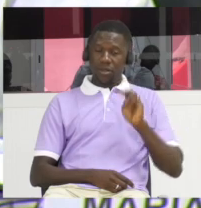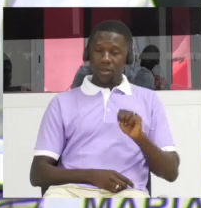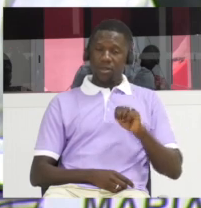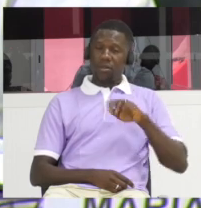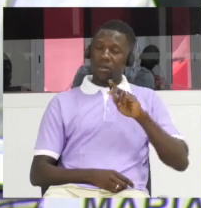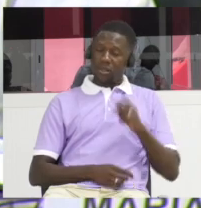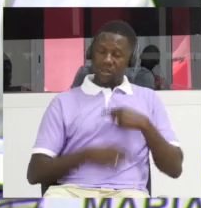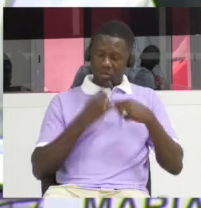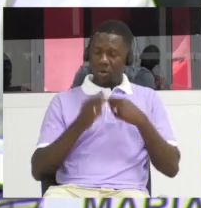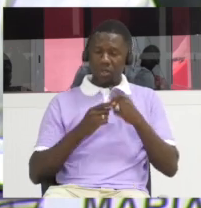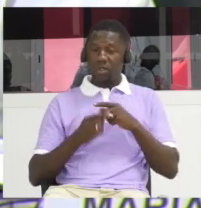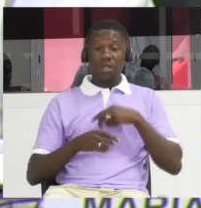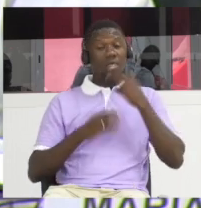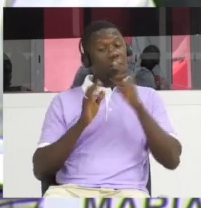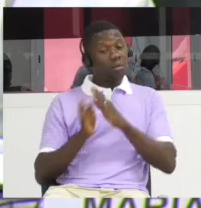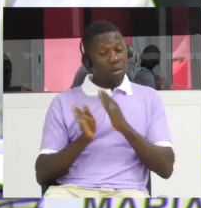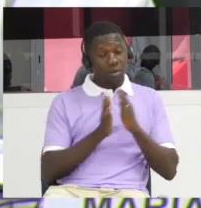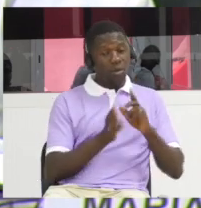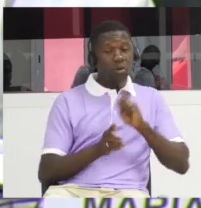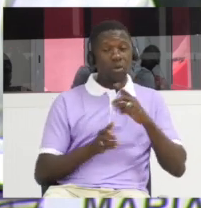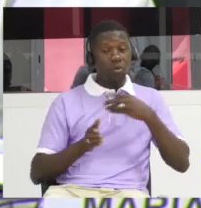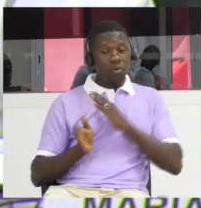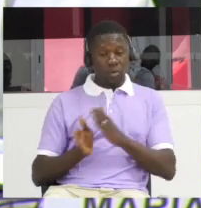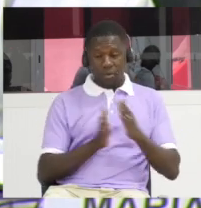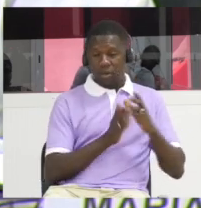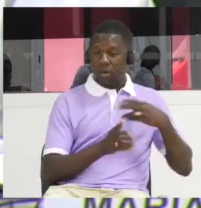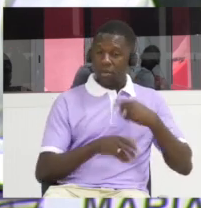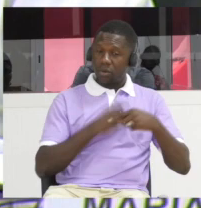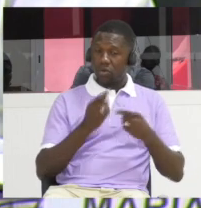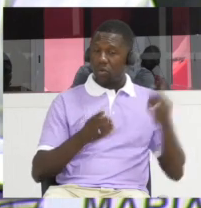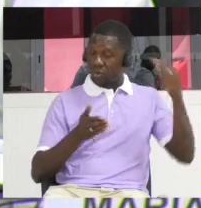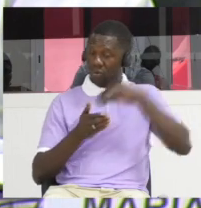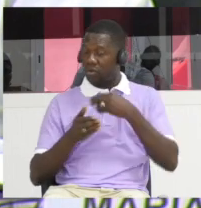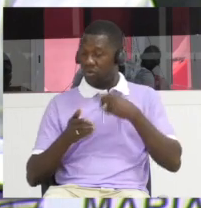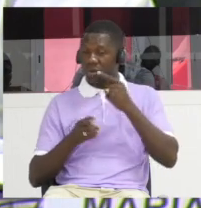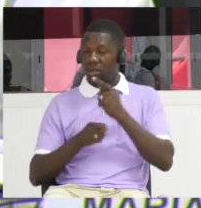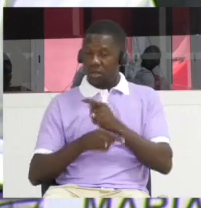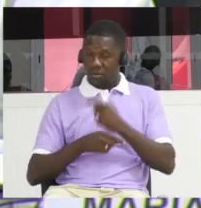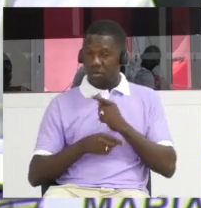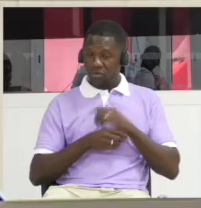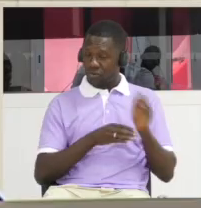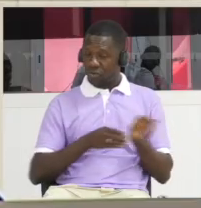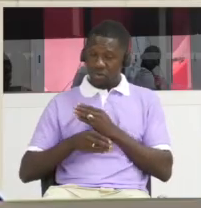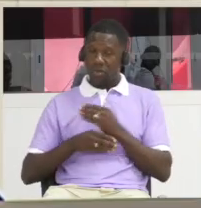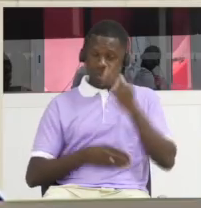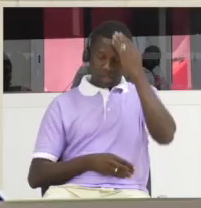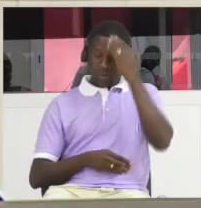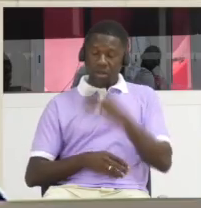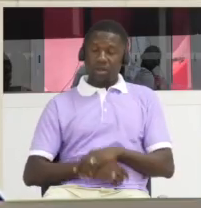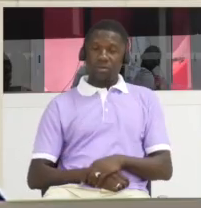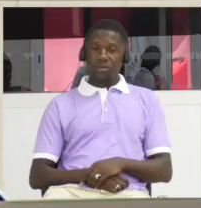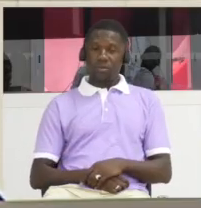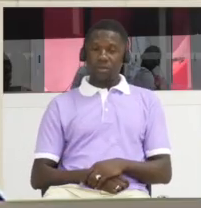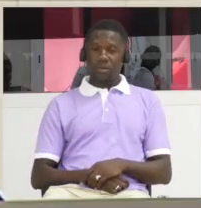any on internal threats to national security." That reflects that.